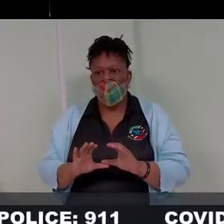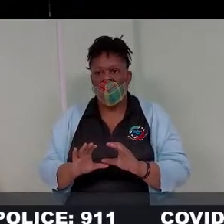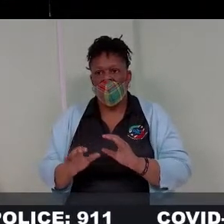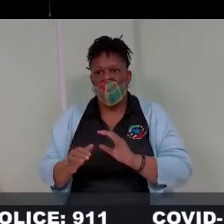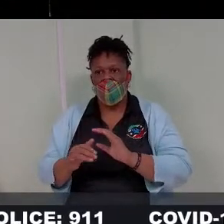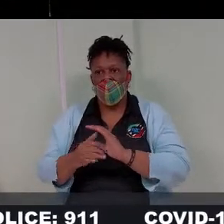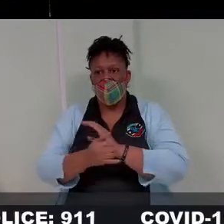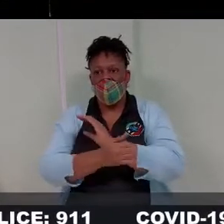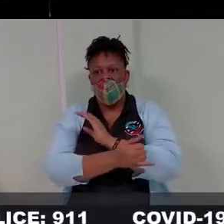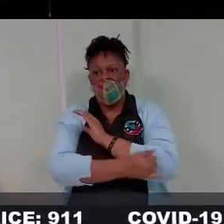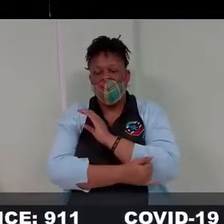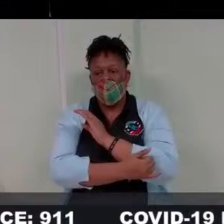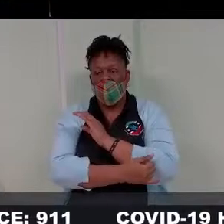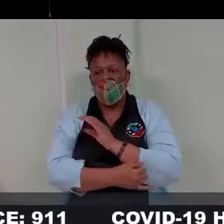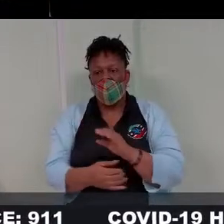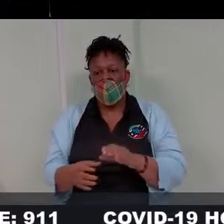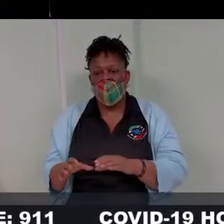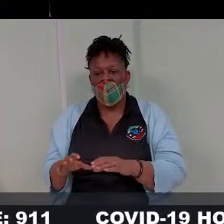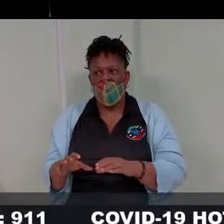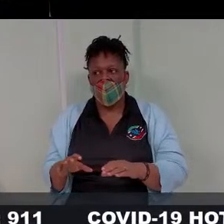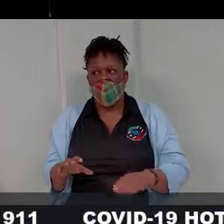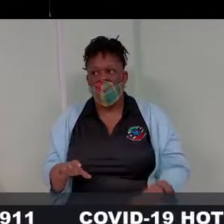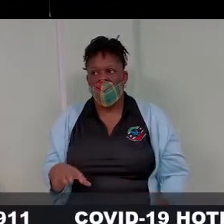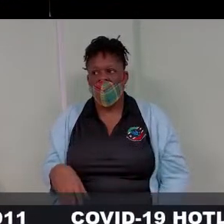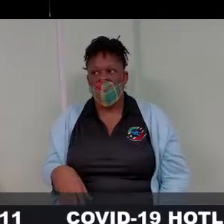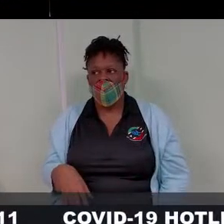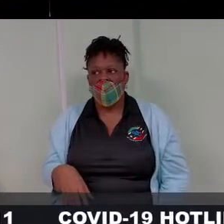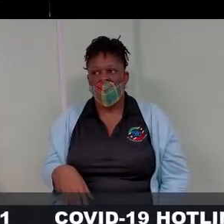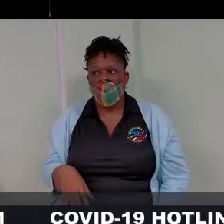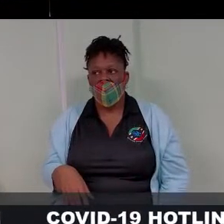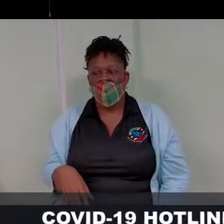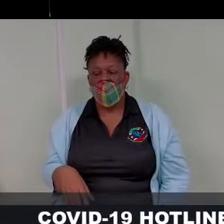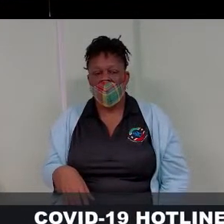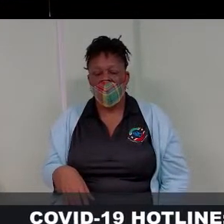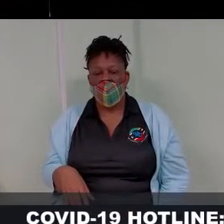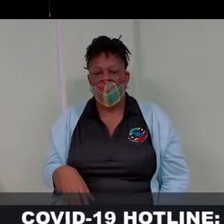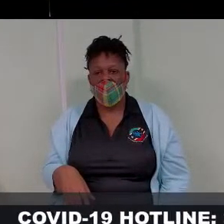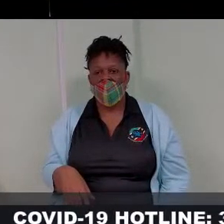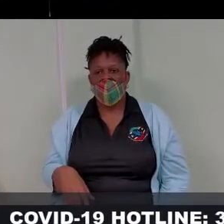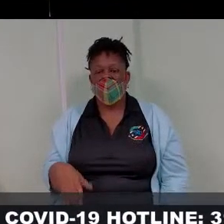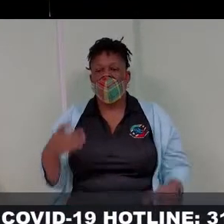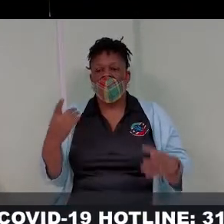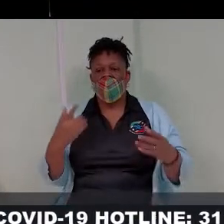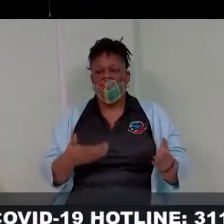release regarding India's High Commissioner to Guyana.